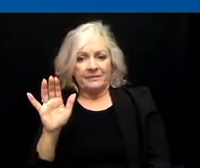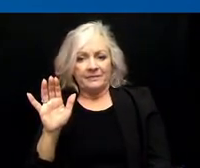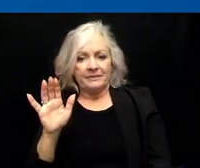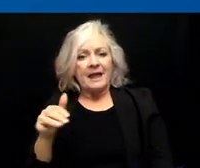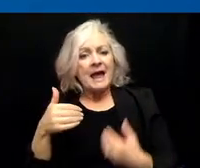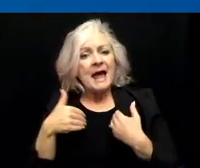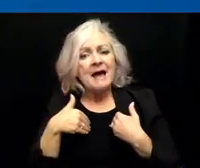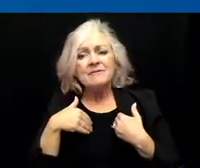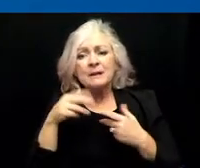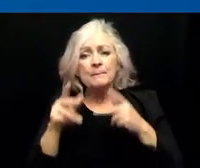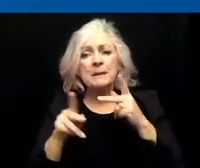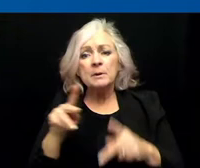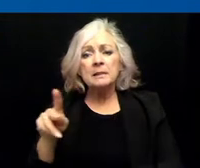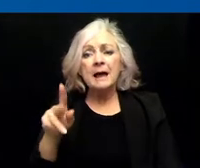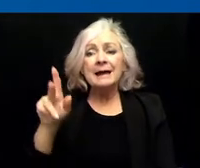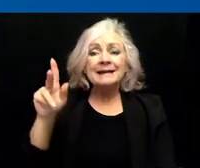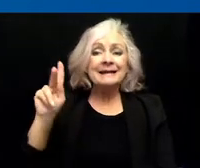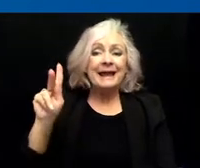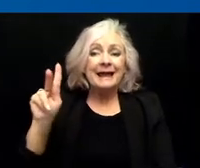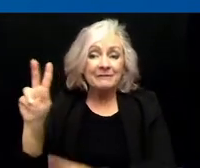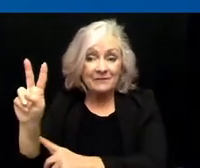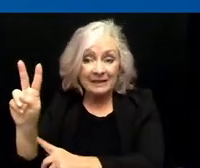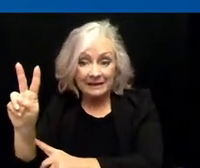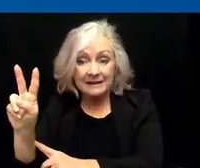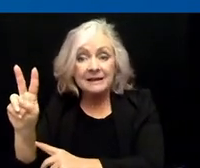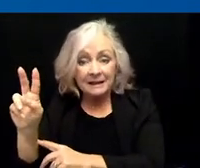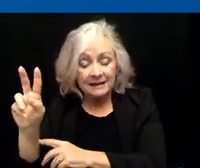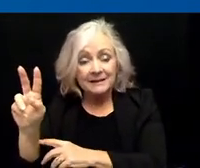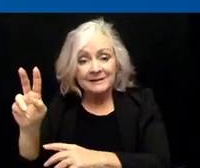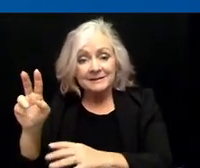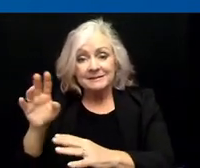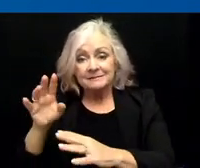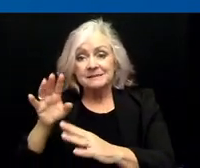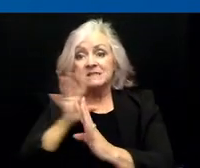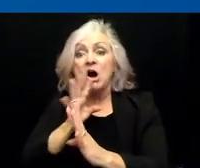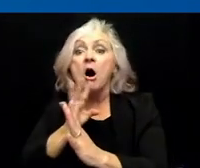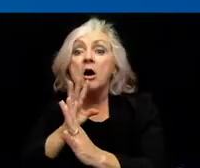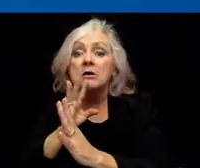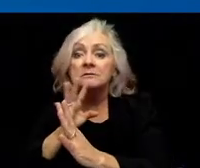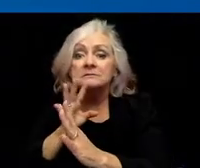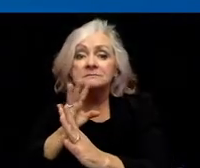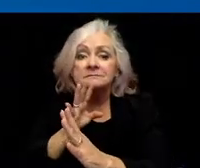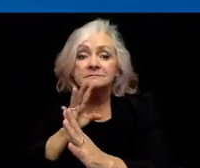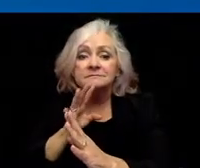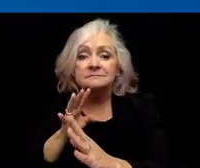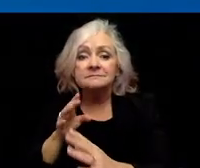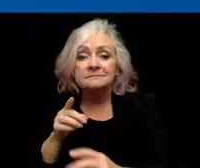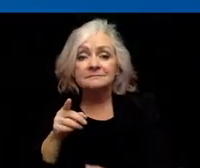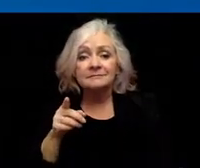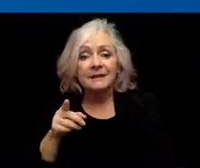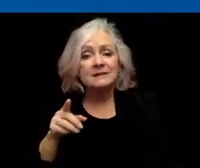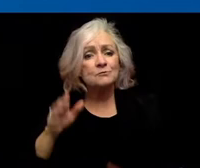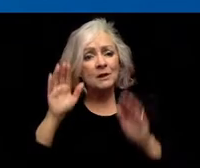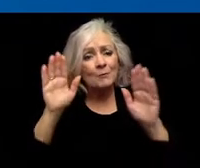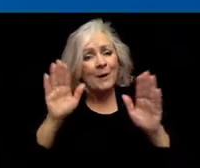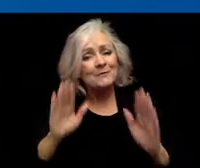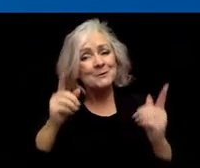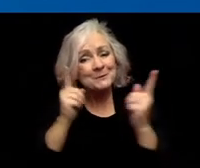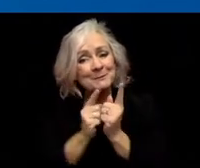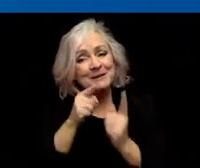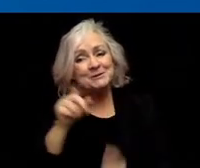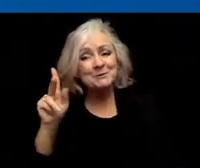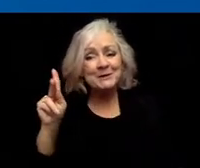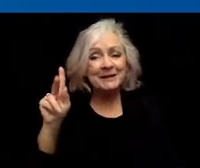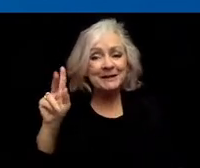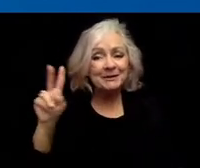speak directly to them, not on behalf of them. I have never seen anything more powerful, and it's just so wonderful to meet you, Kiera, even though it's